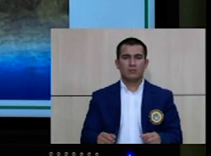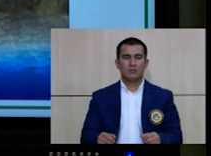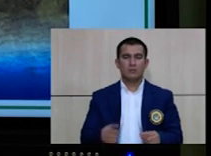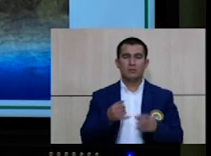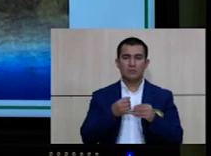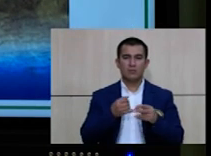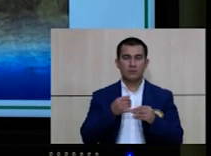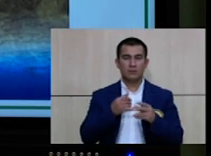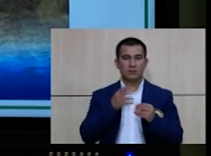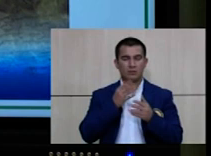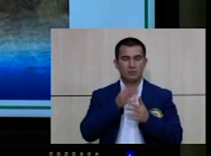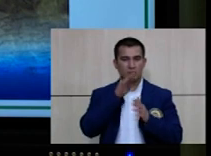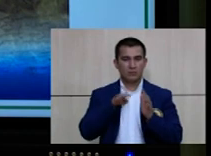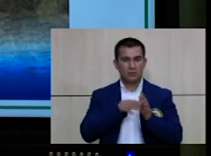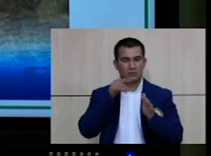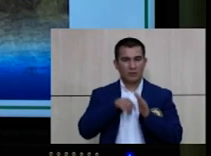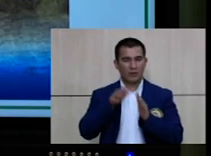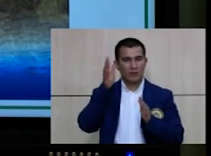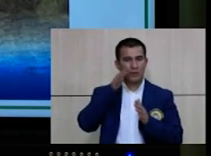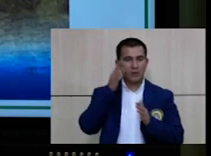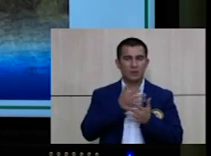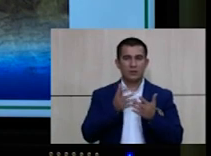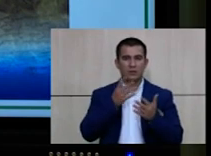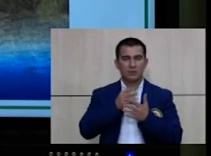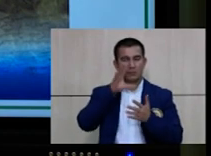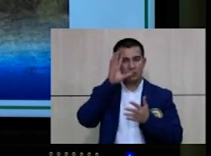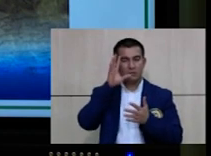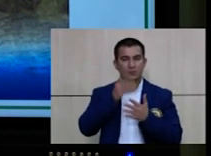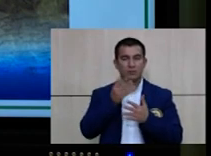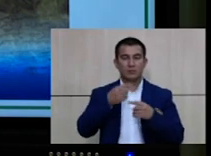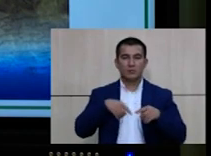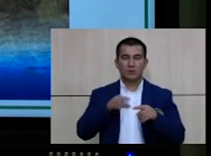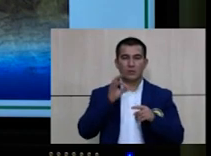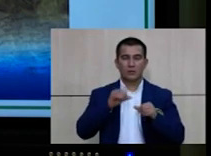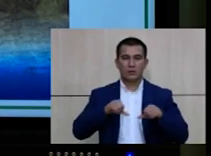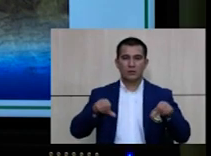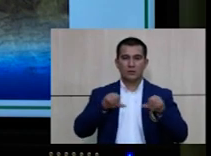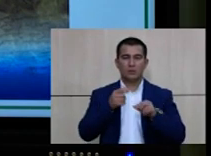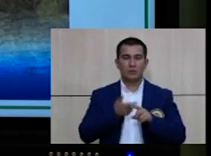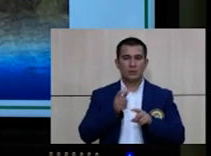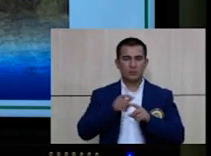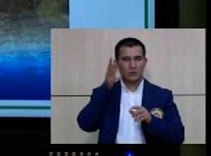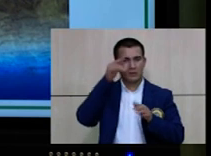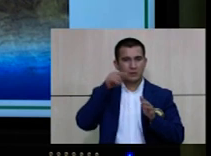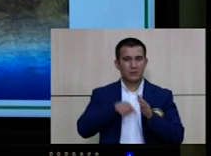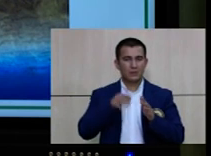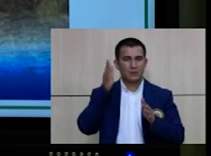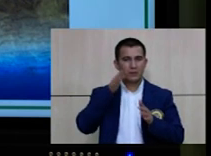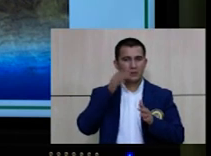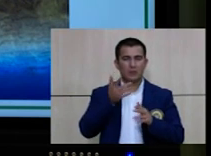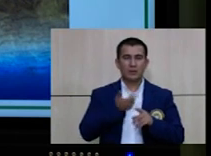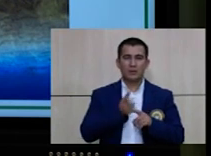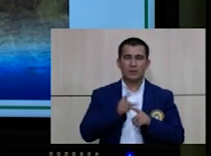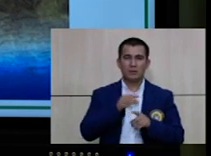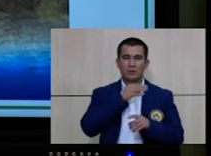Yer osti suvlari. Surxondaryo tabiiy geografik okrugining yer osti suvlari har xil